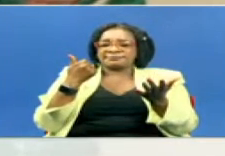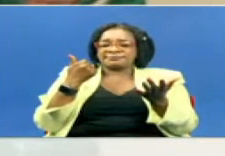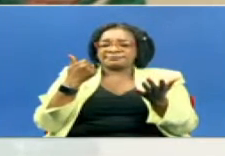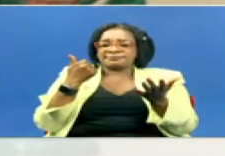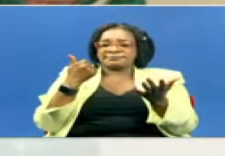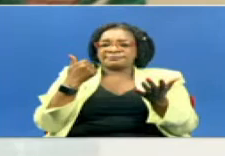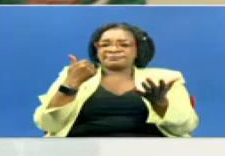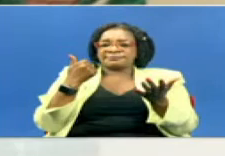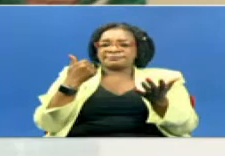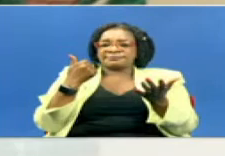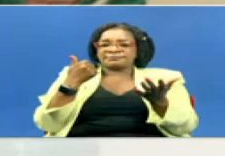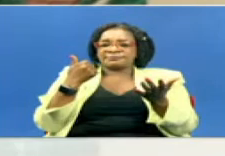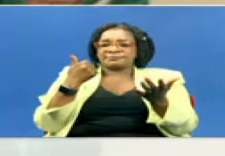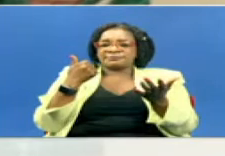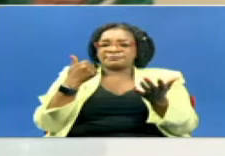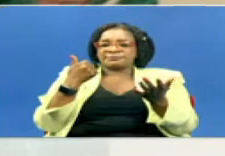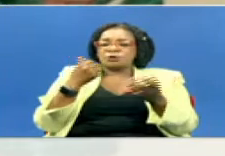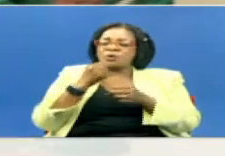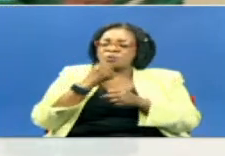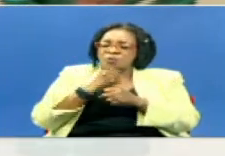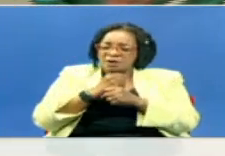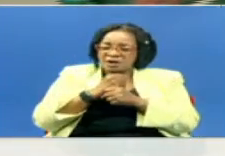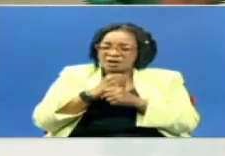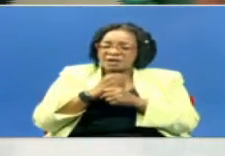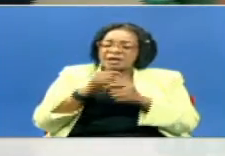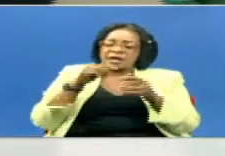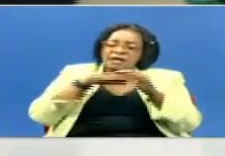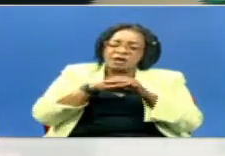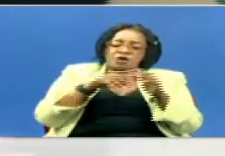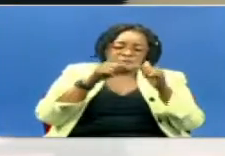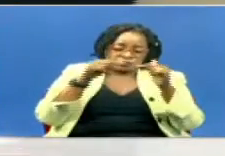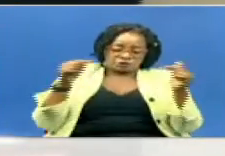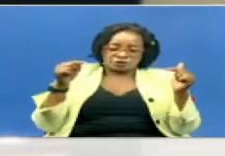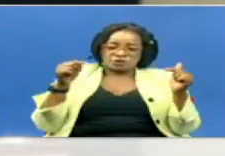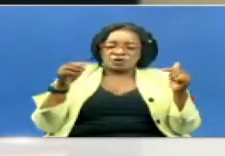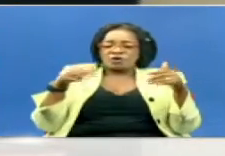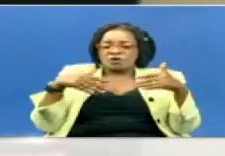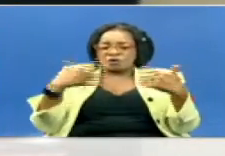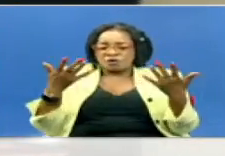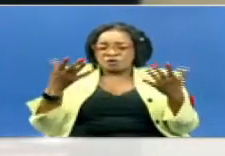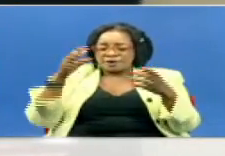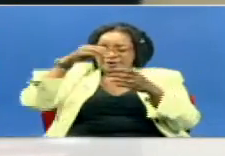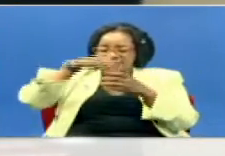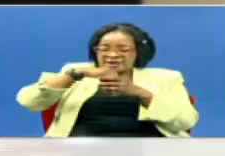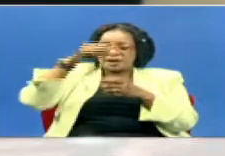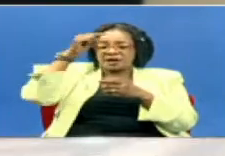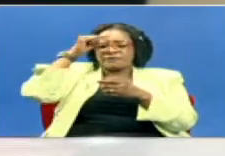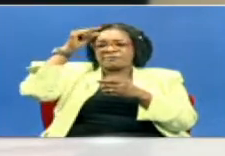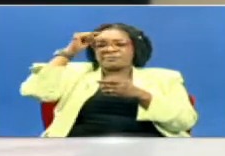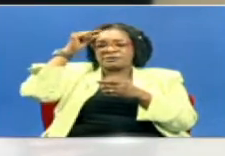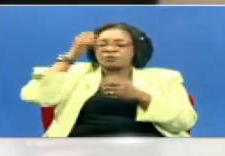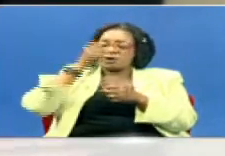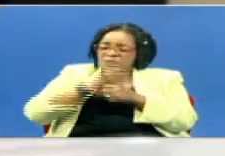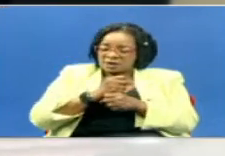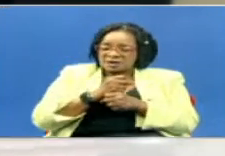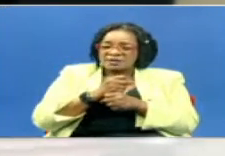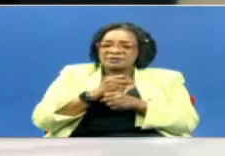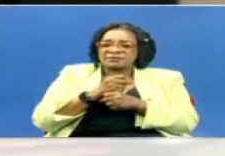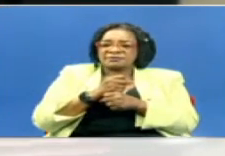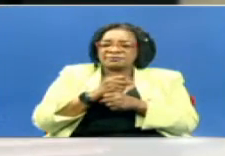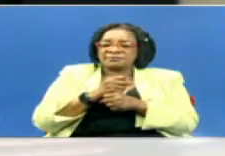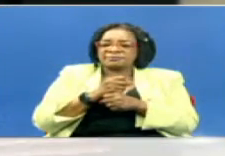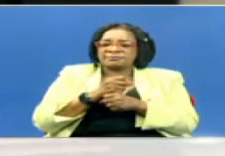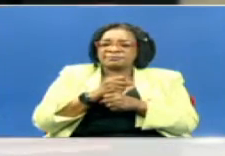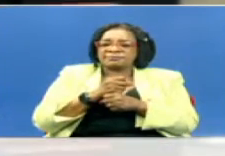And we're going to work. So we work, whether in opposition or whether in government, we work. Would you work with